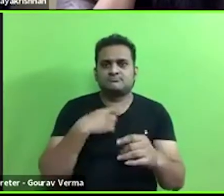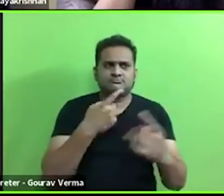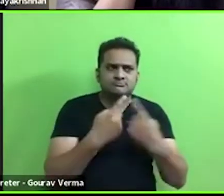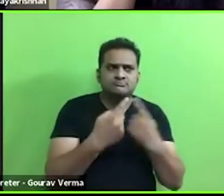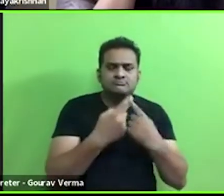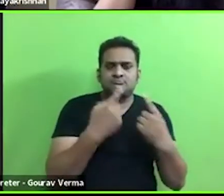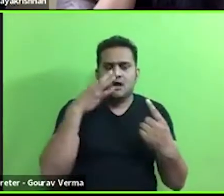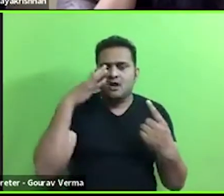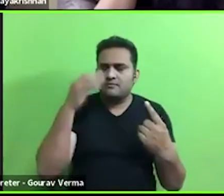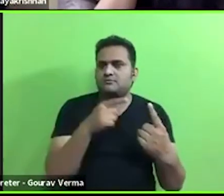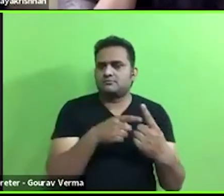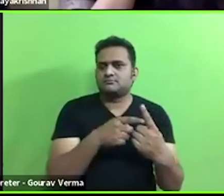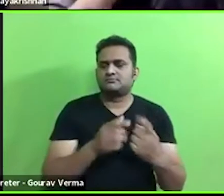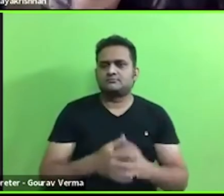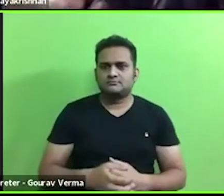important.